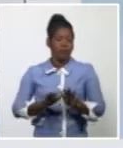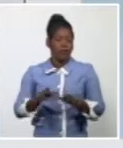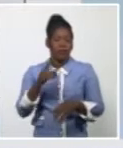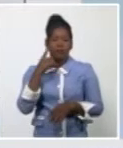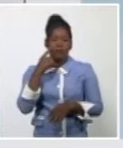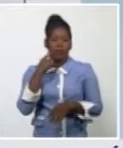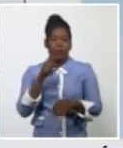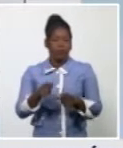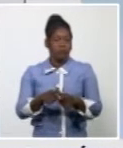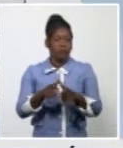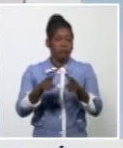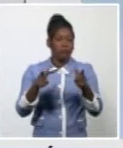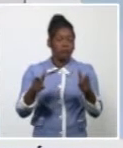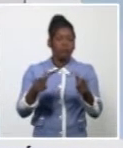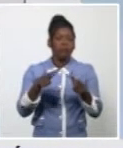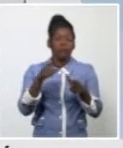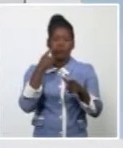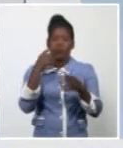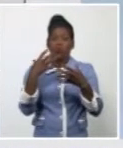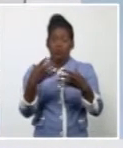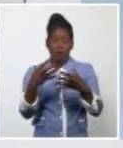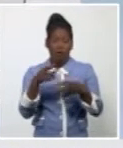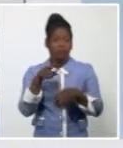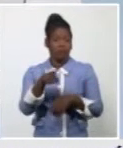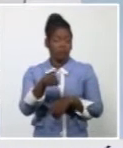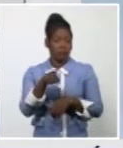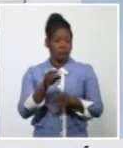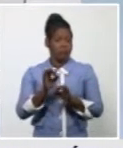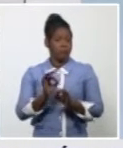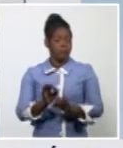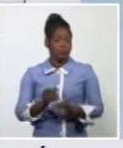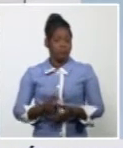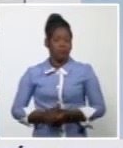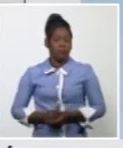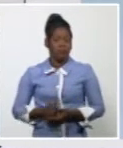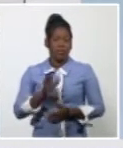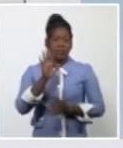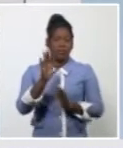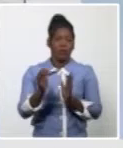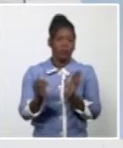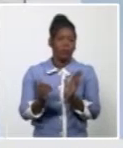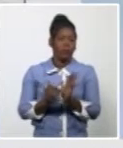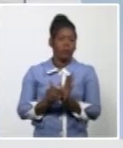5,656,615 confirmed cases, and yesterday